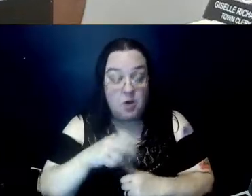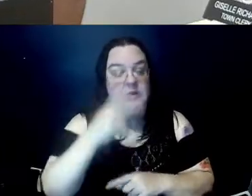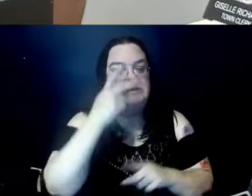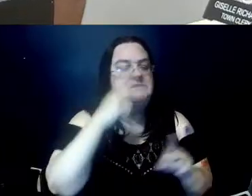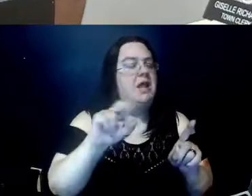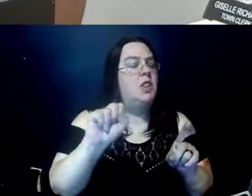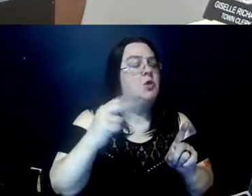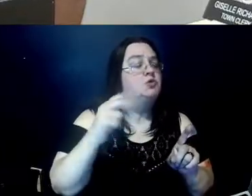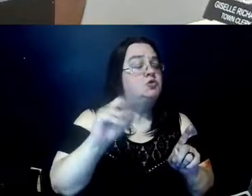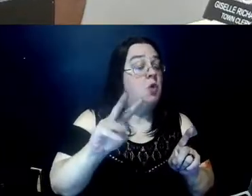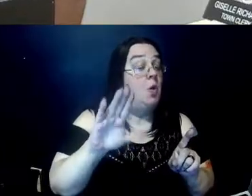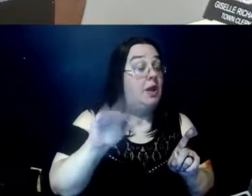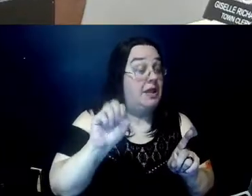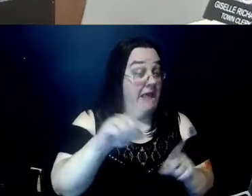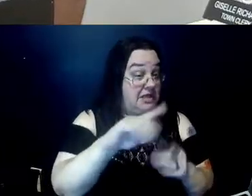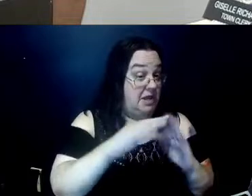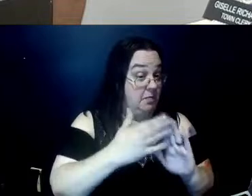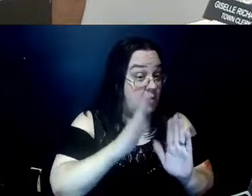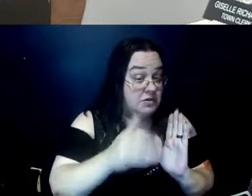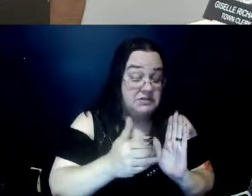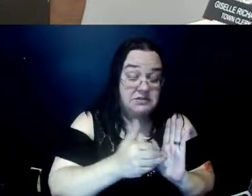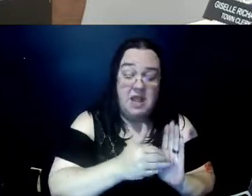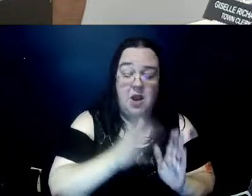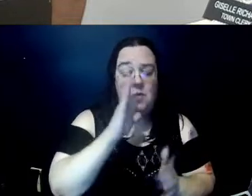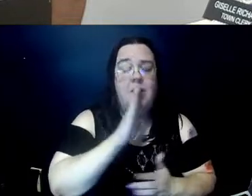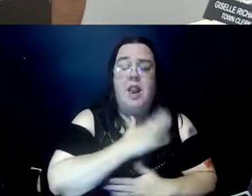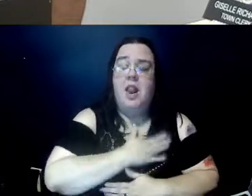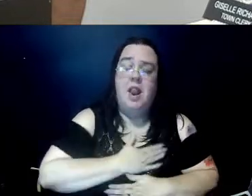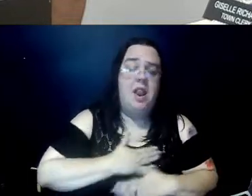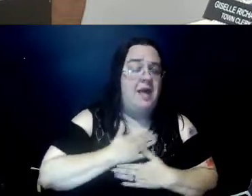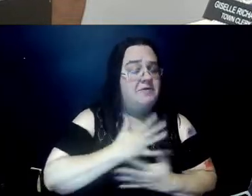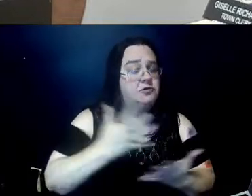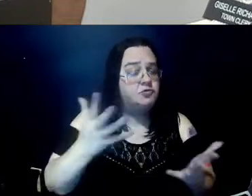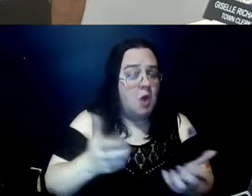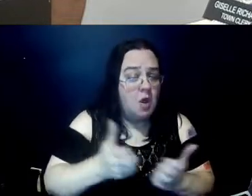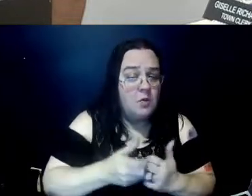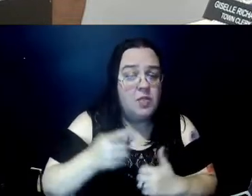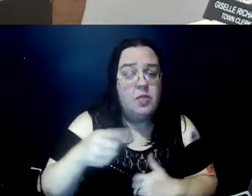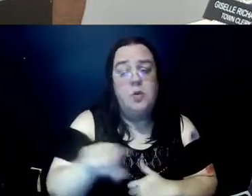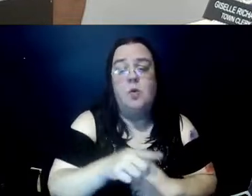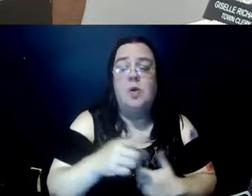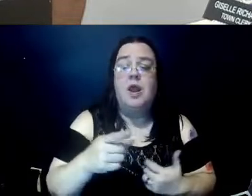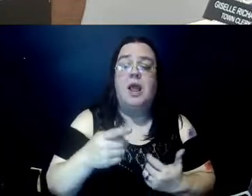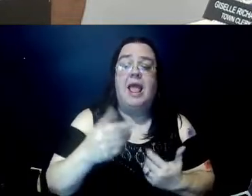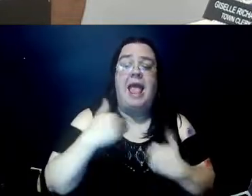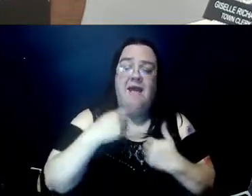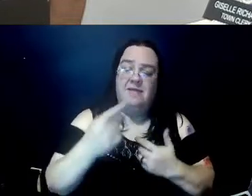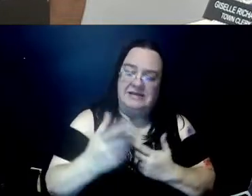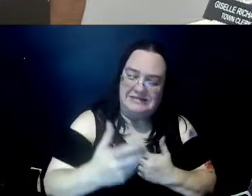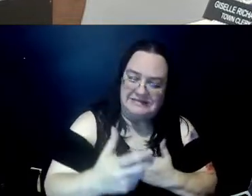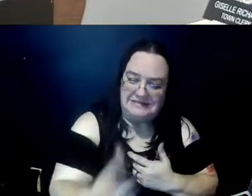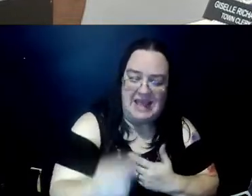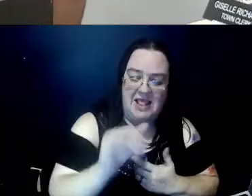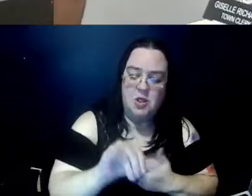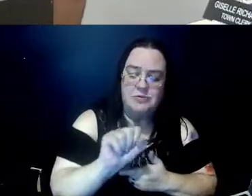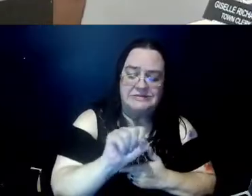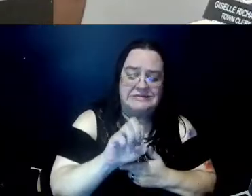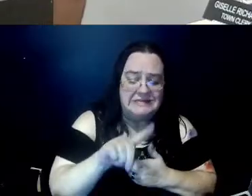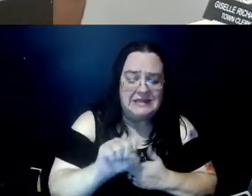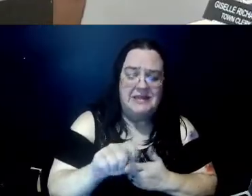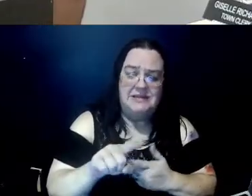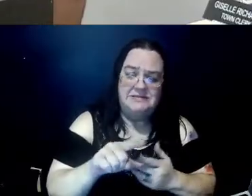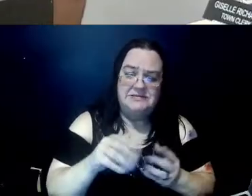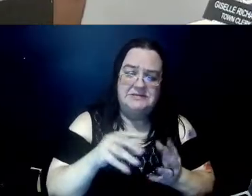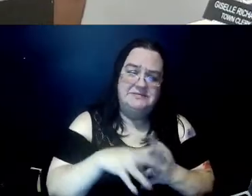would love to talk to you and have you take the seeds, plant them deeper,